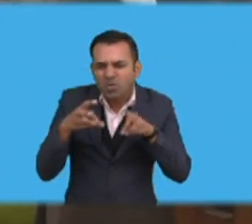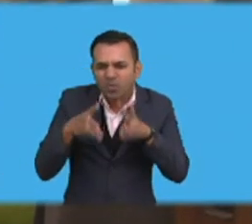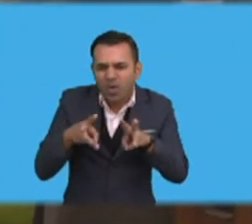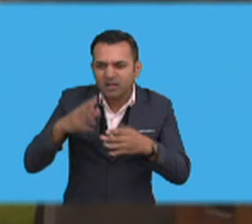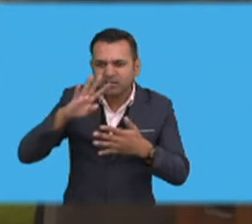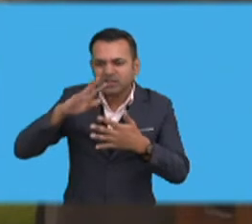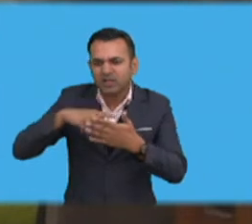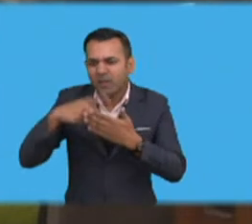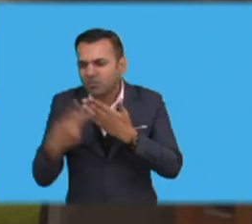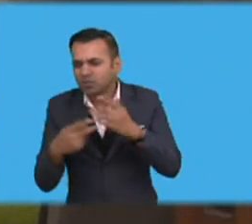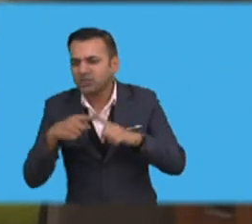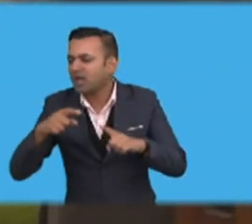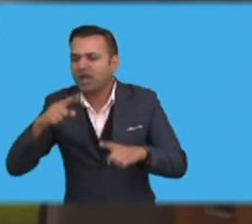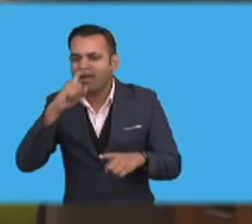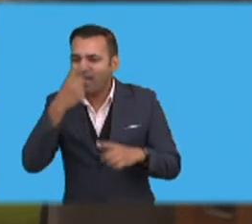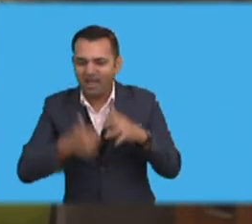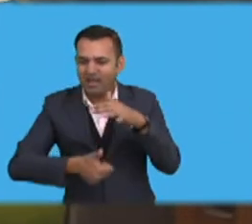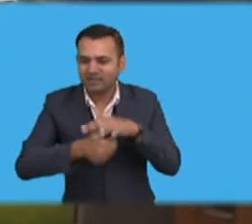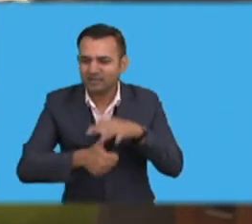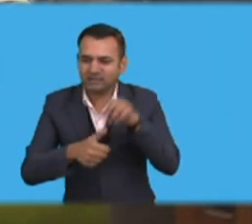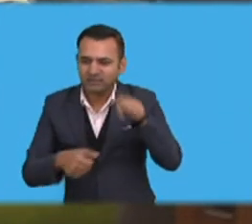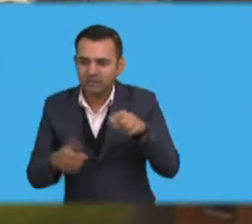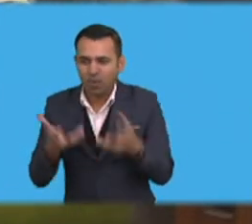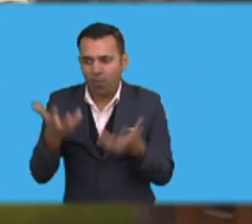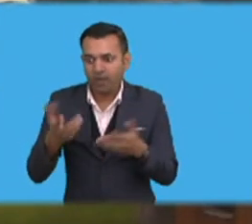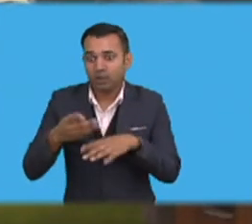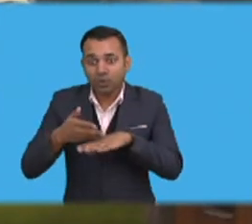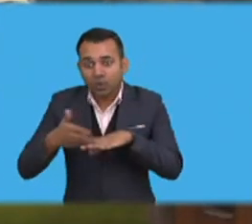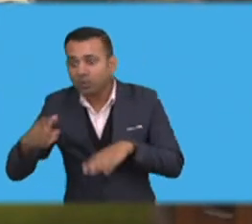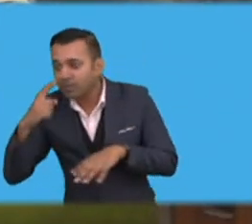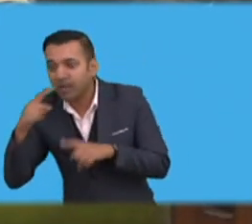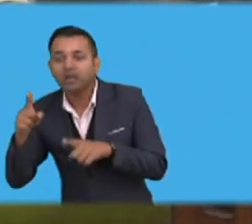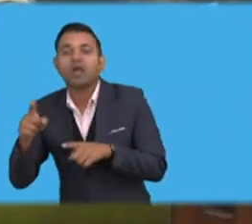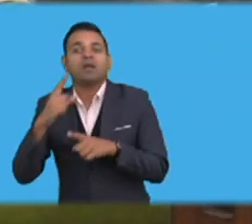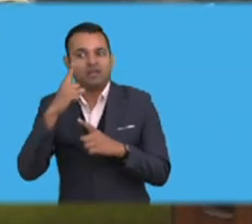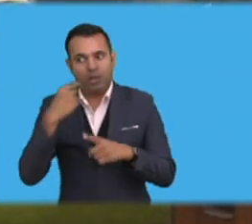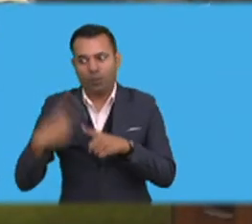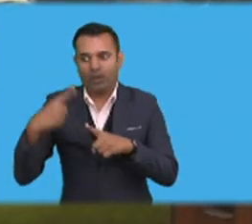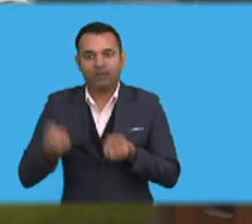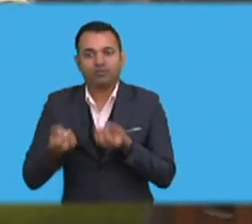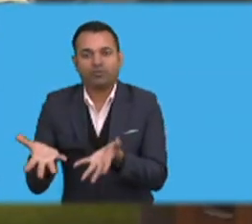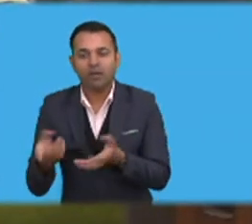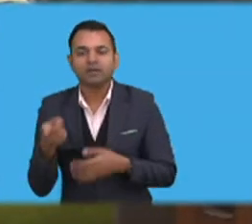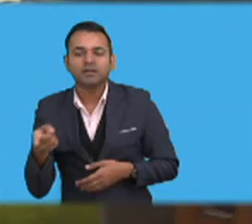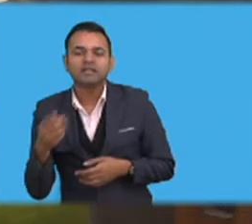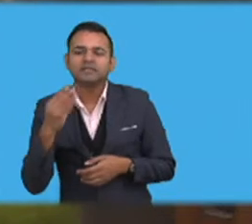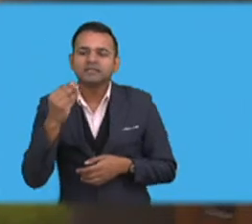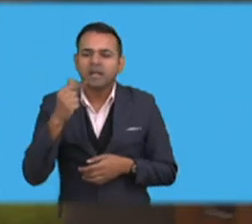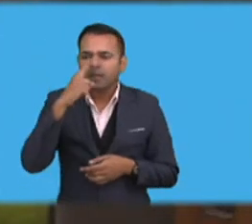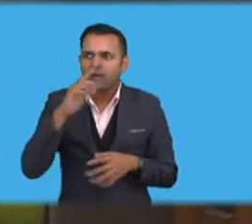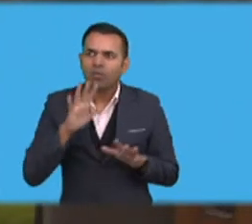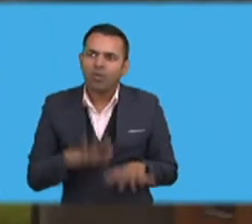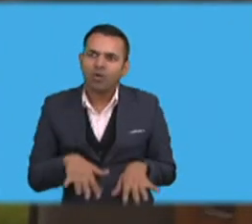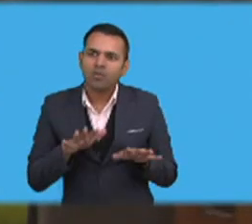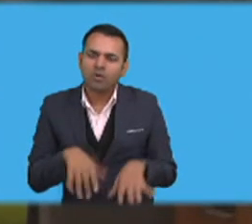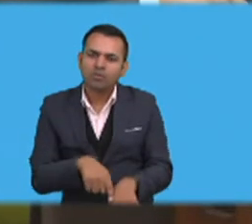whatsoever. Furthermore, unlike the insurance companies that would wait for the victims and the families to contact them, the ACCF has taken a